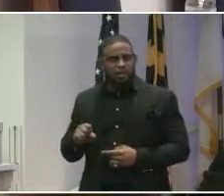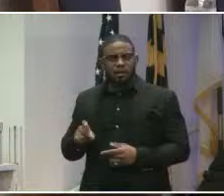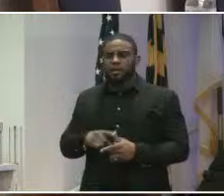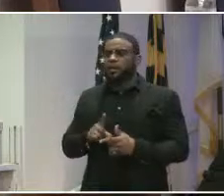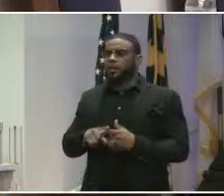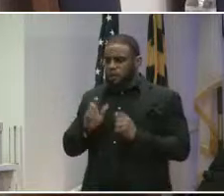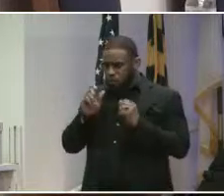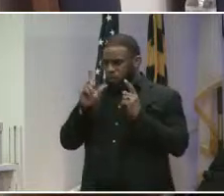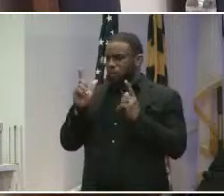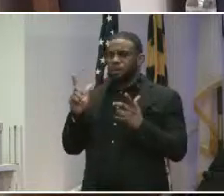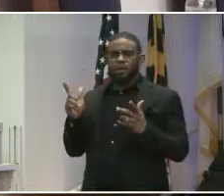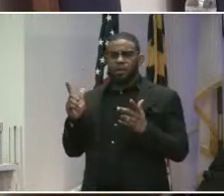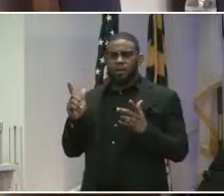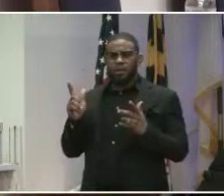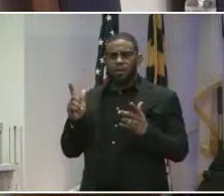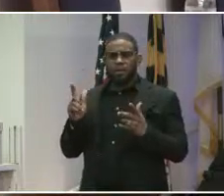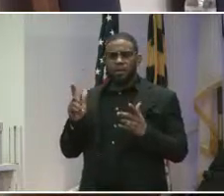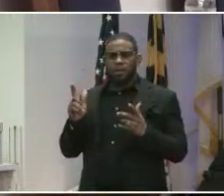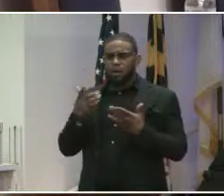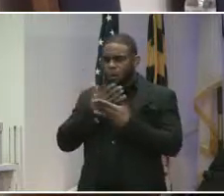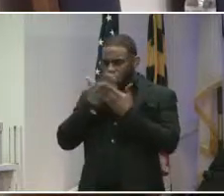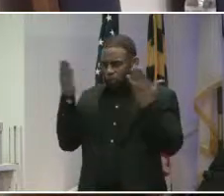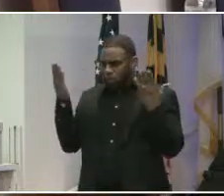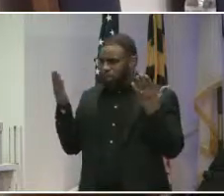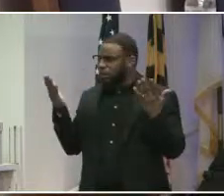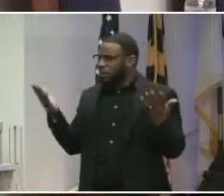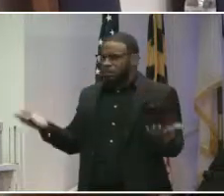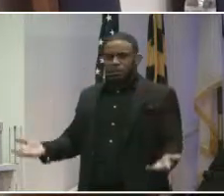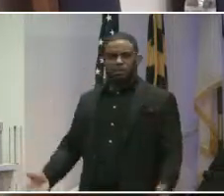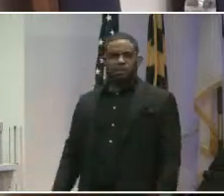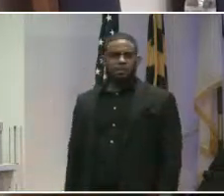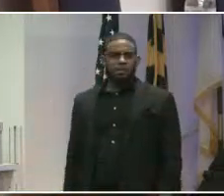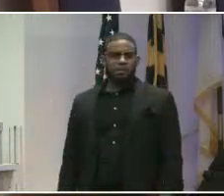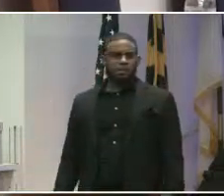And then when you woke up, it wasn't nothing.